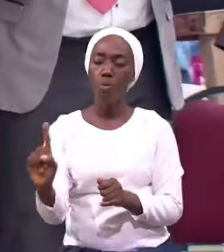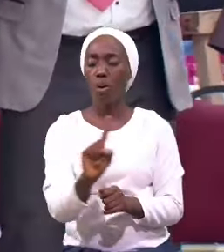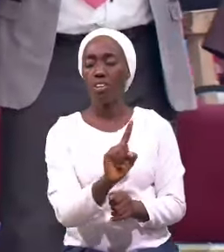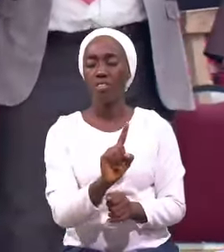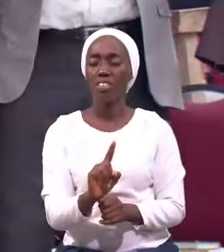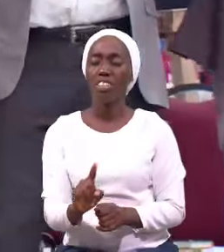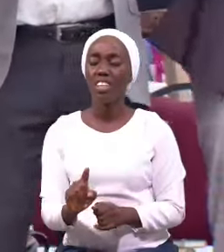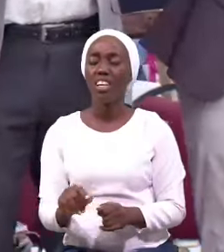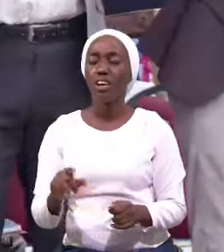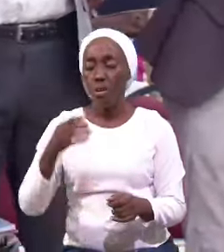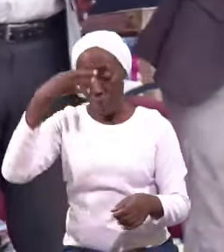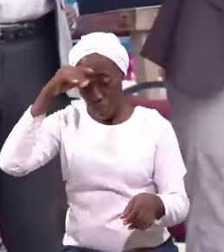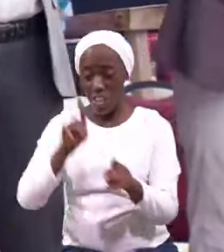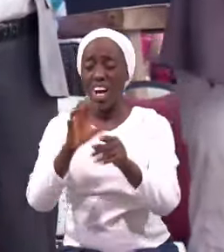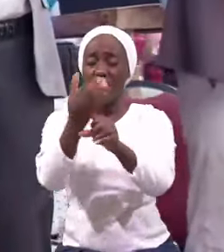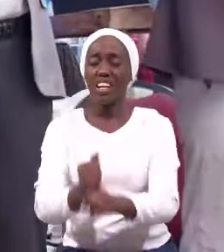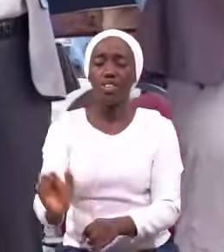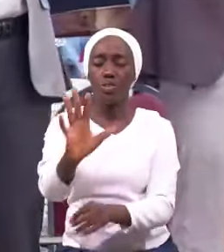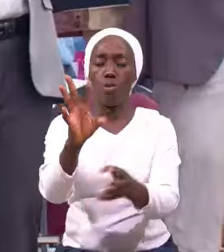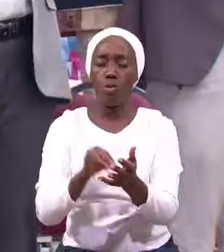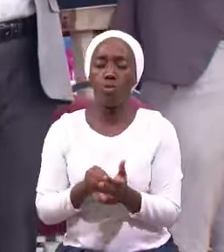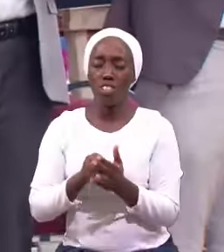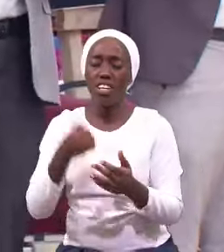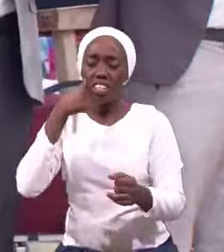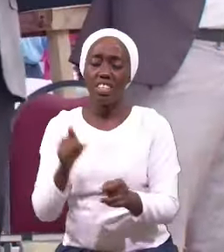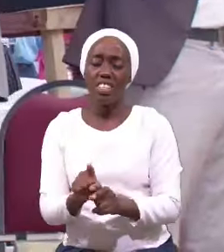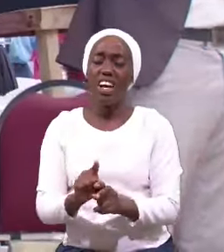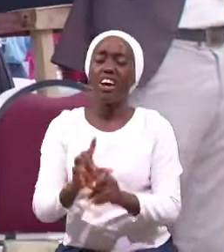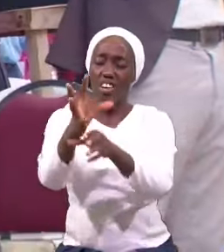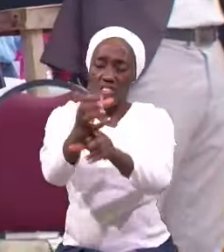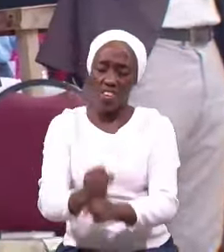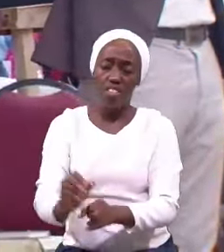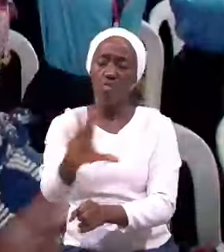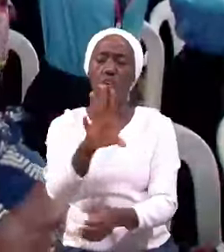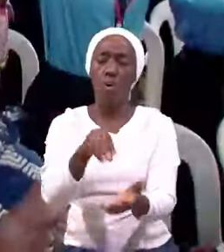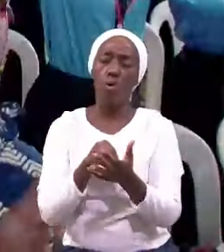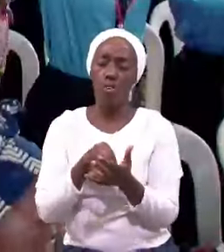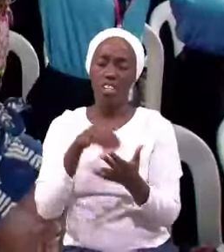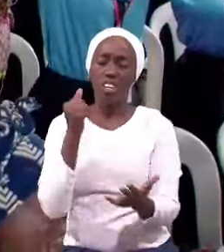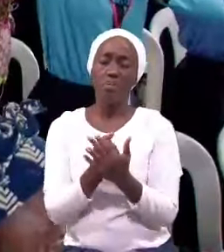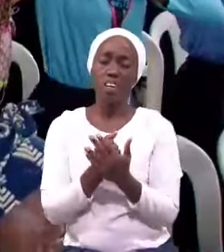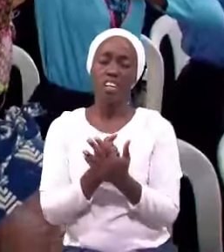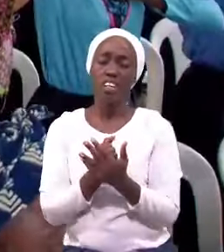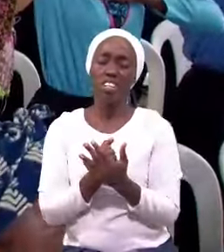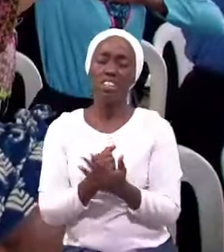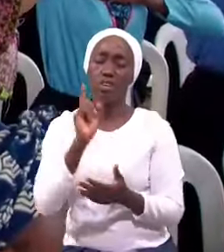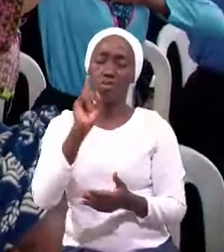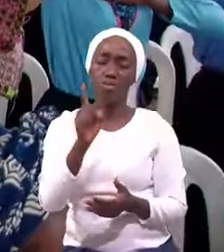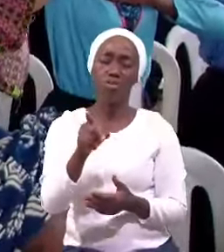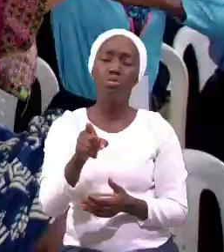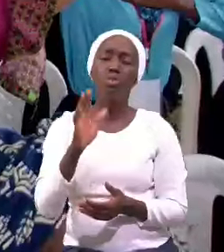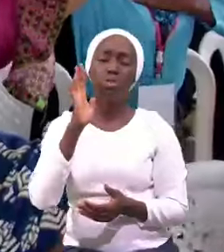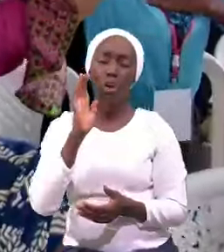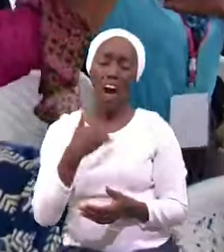Brother, get your own. Sister, receive your own. You have